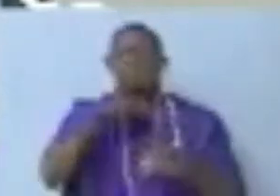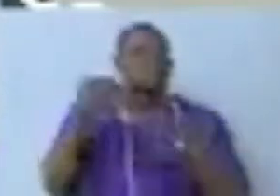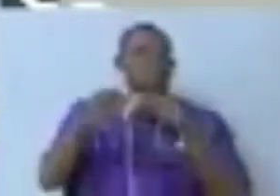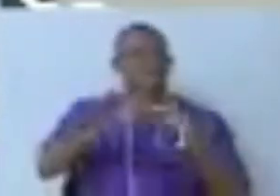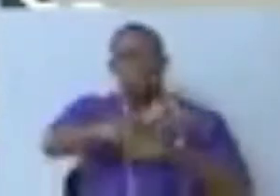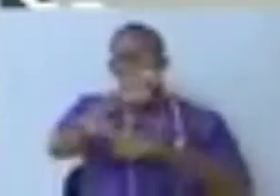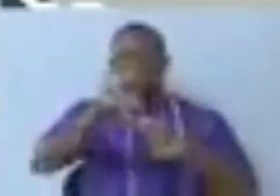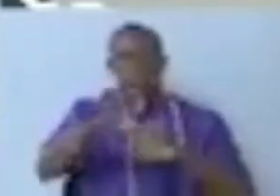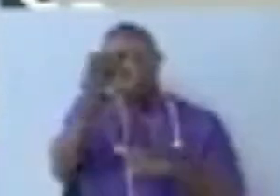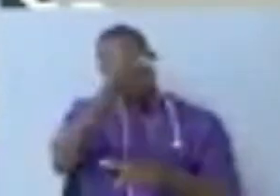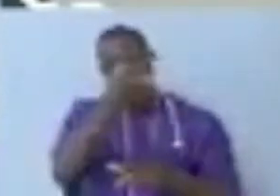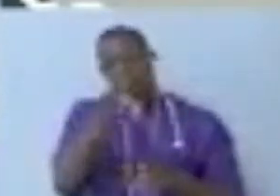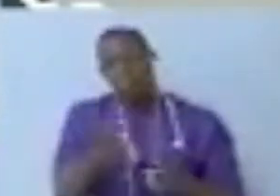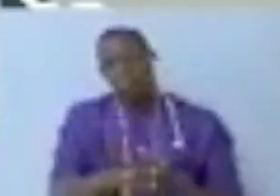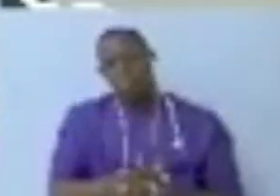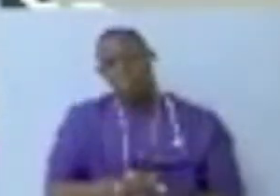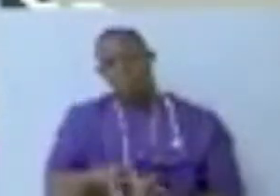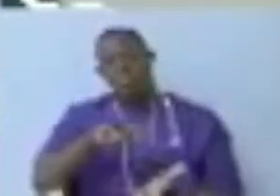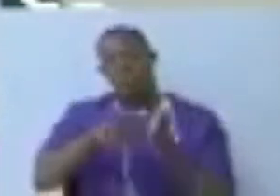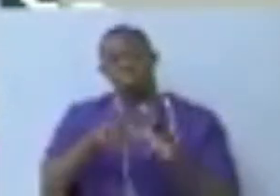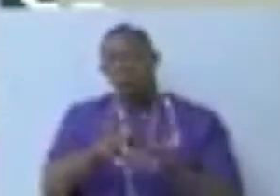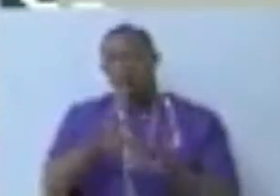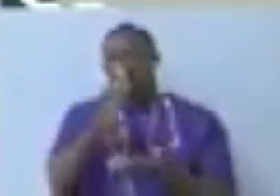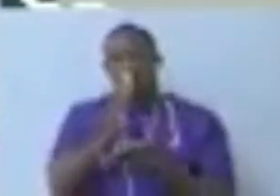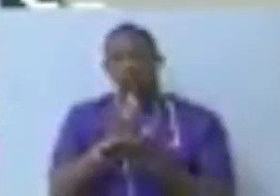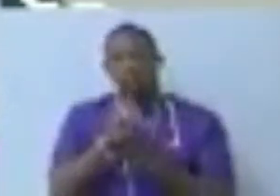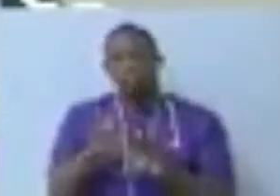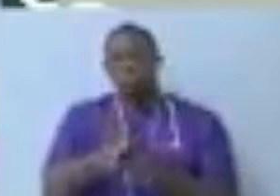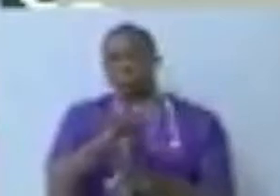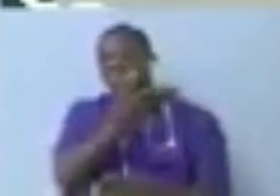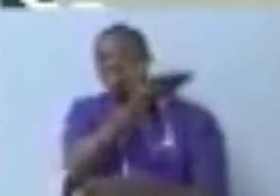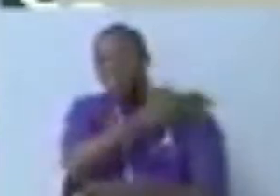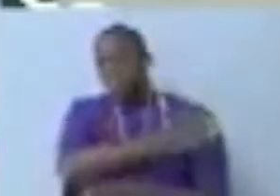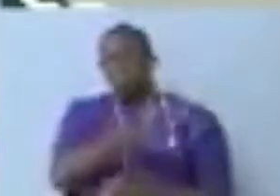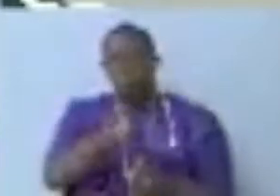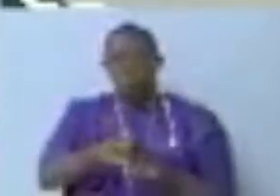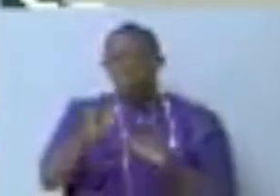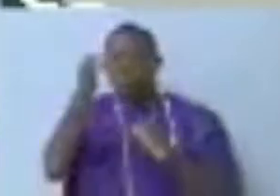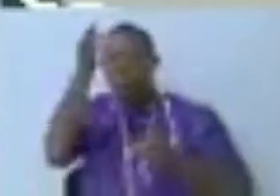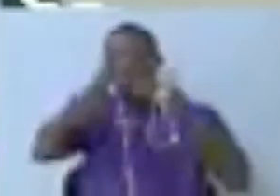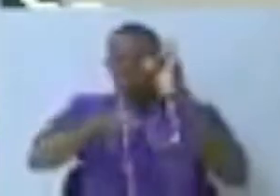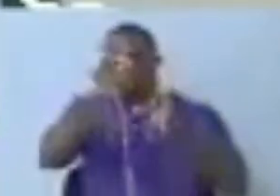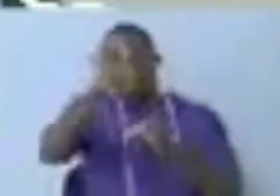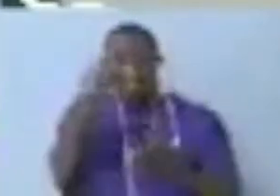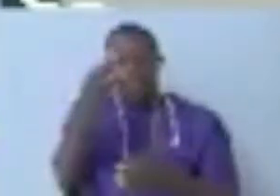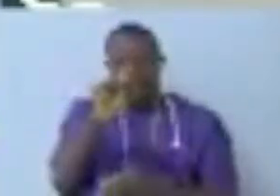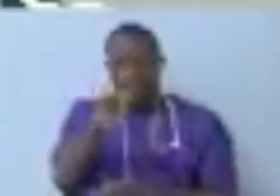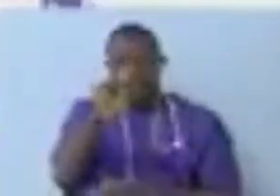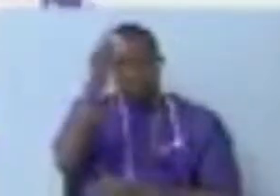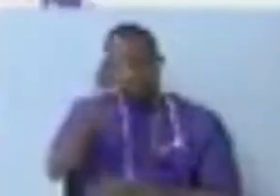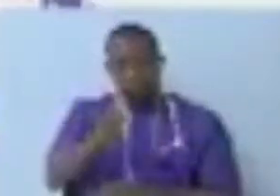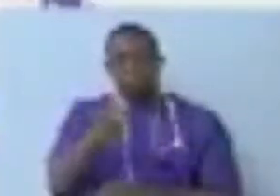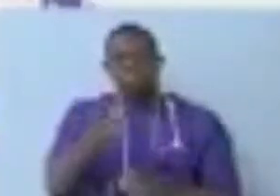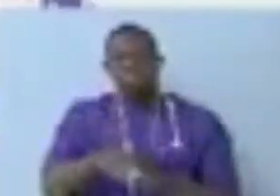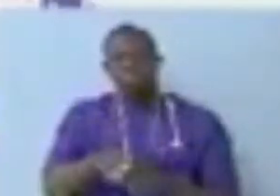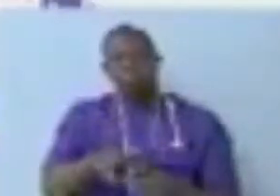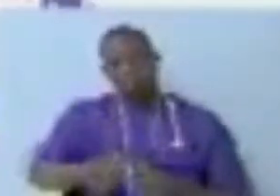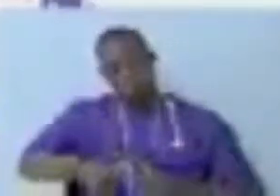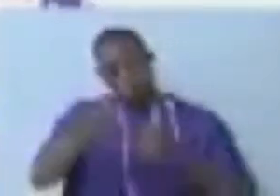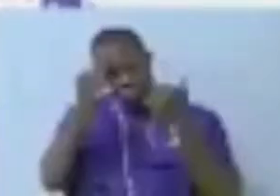That would be a gross travesty of justice. If that is true. I'm glad you clarified it.